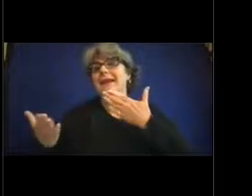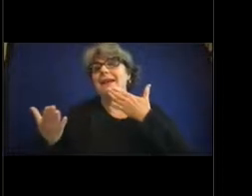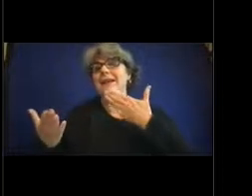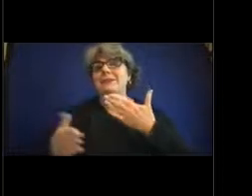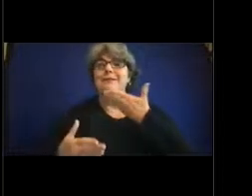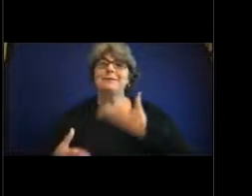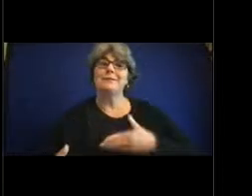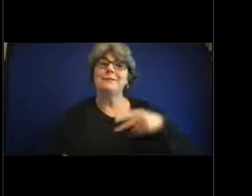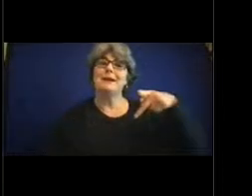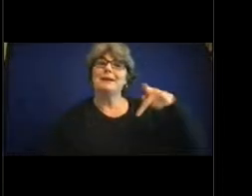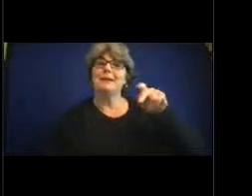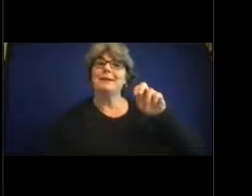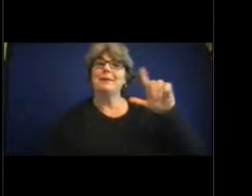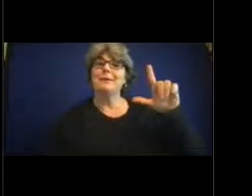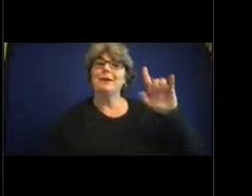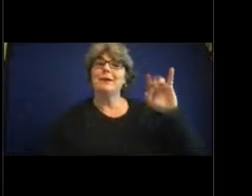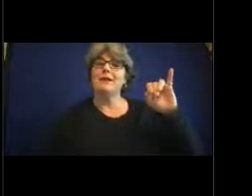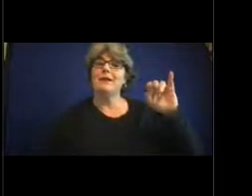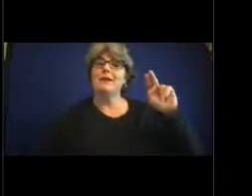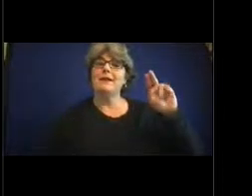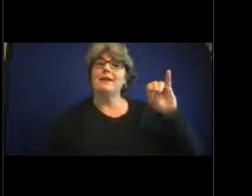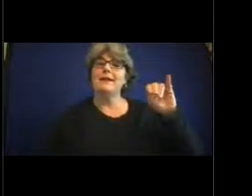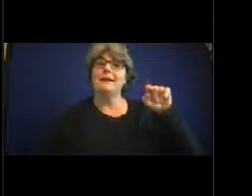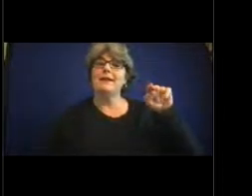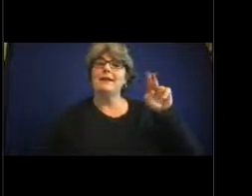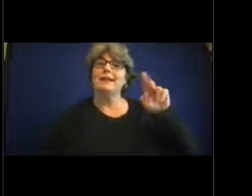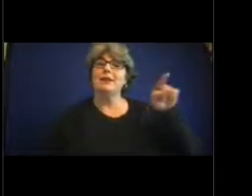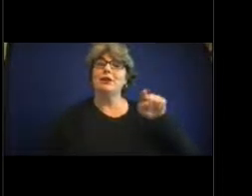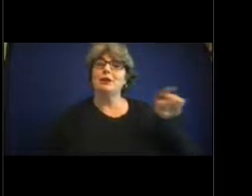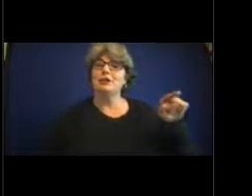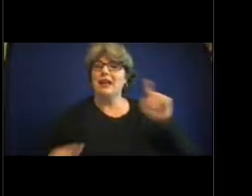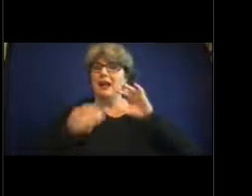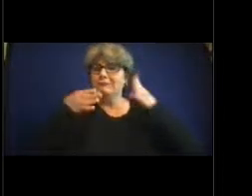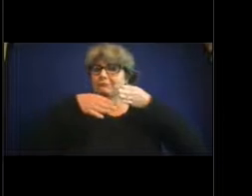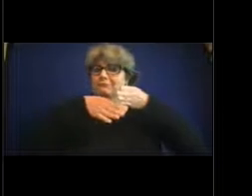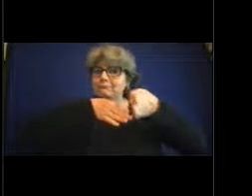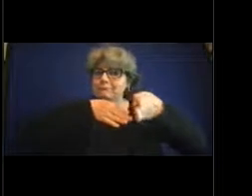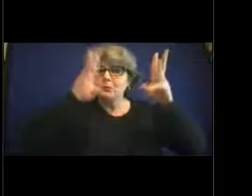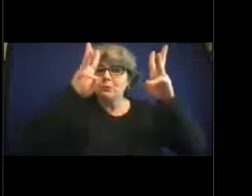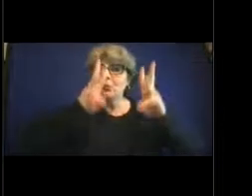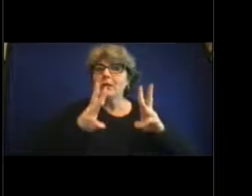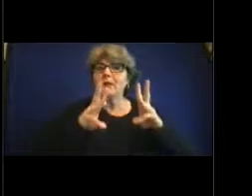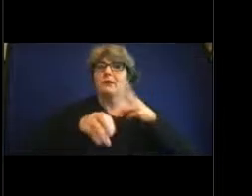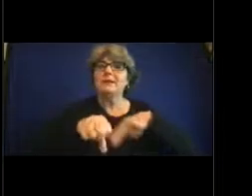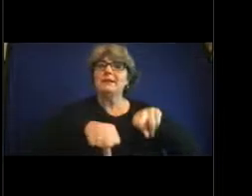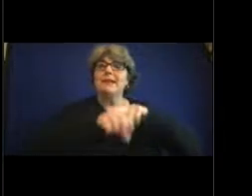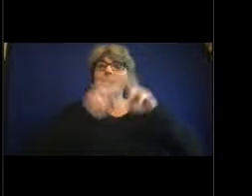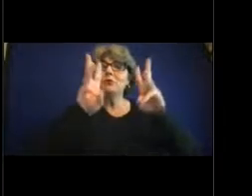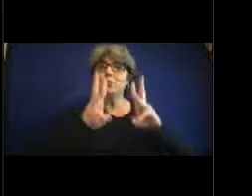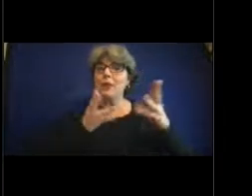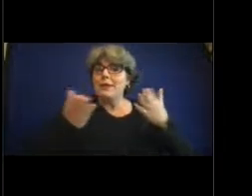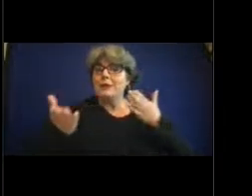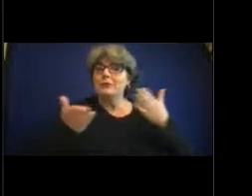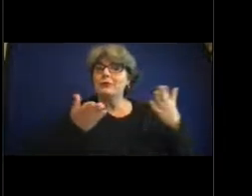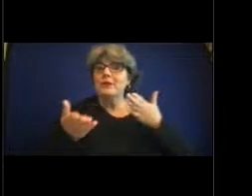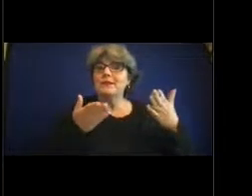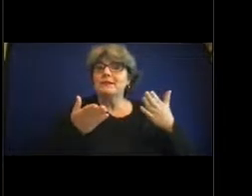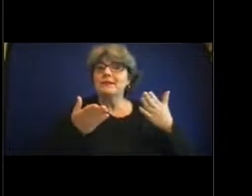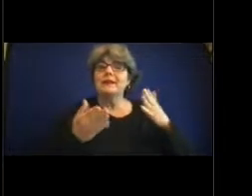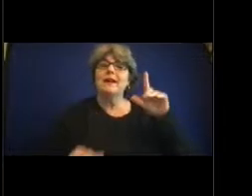is Paul Iniga. I'm a meteorologist. I work for the NOAA National Weather Service office in